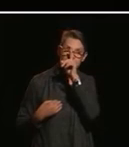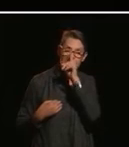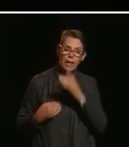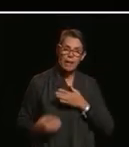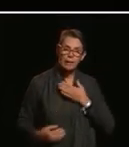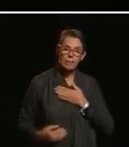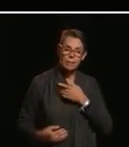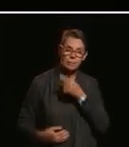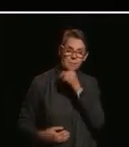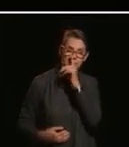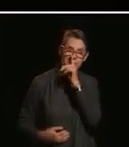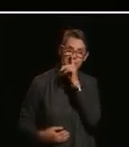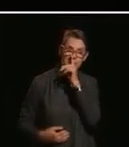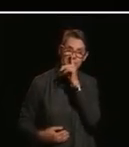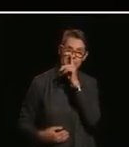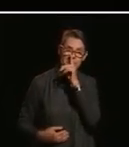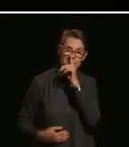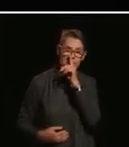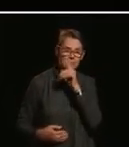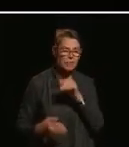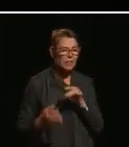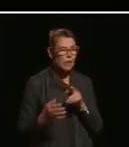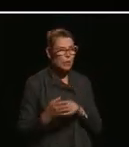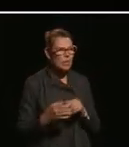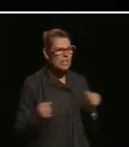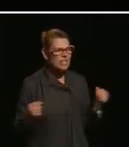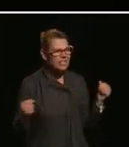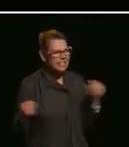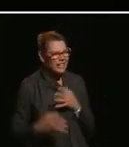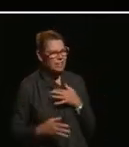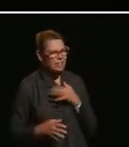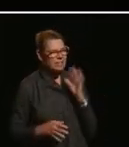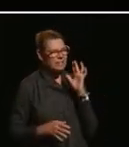been the realization of how much time I wasted.